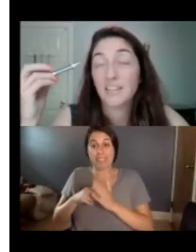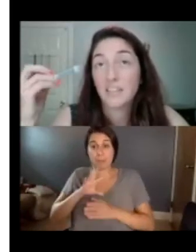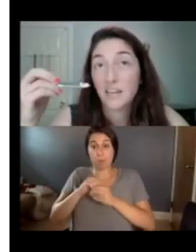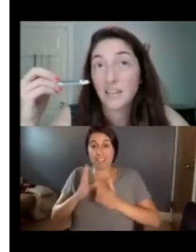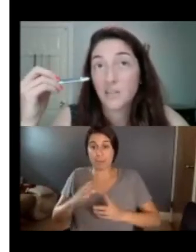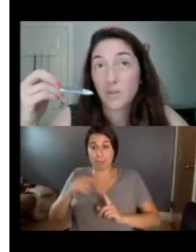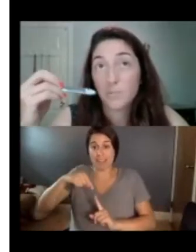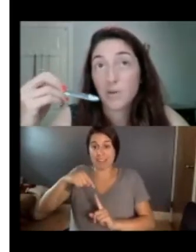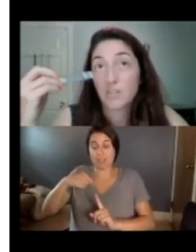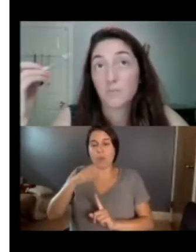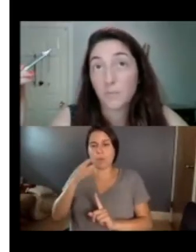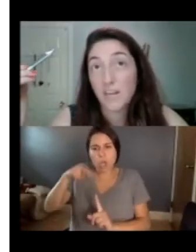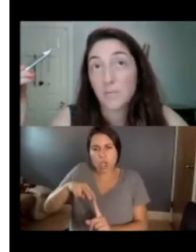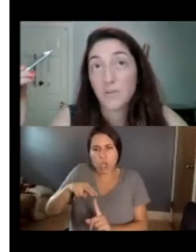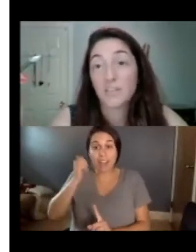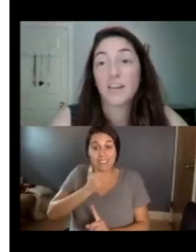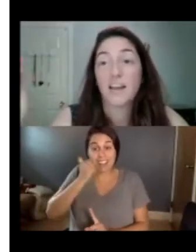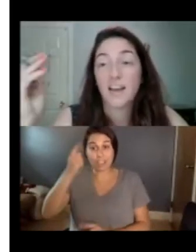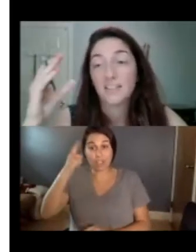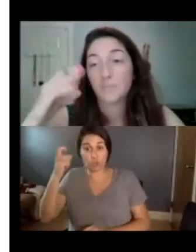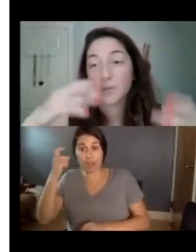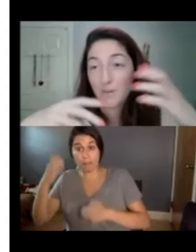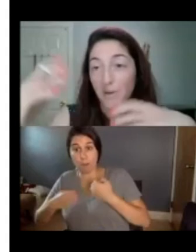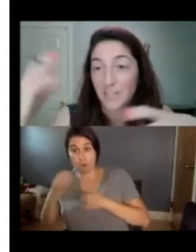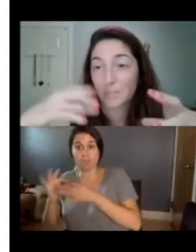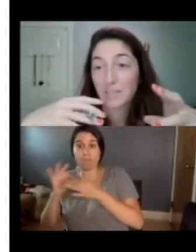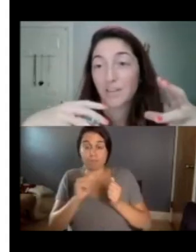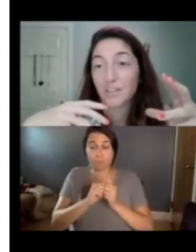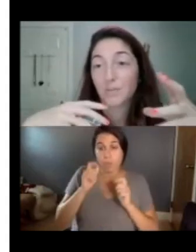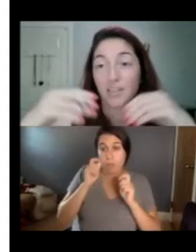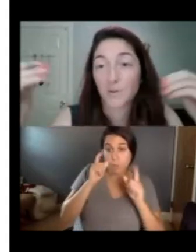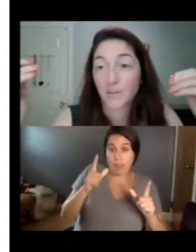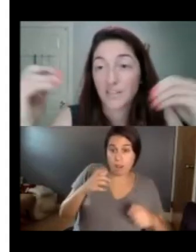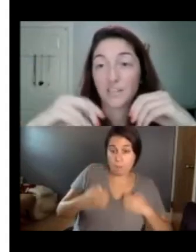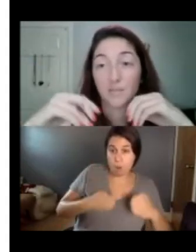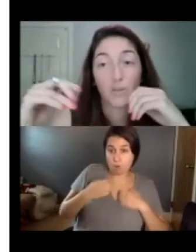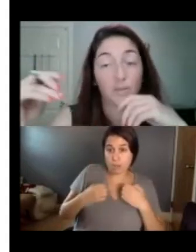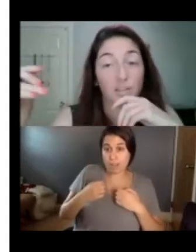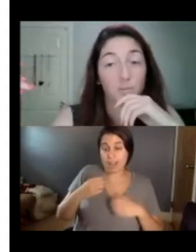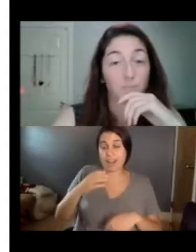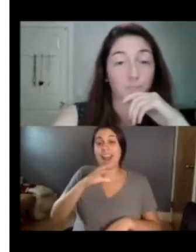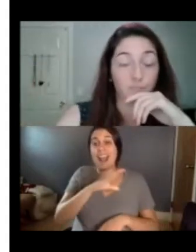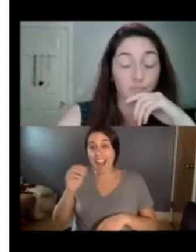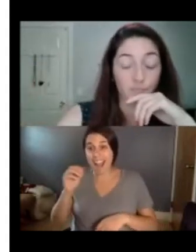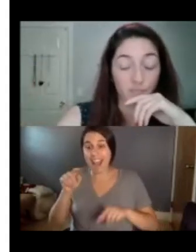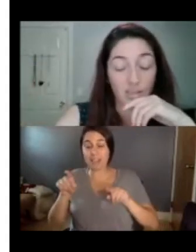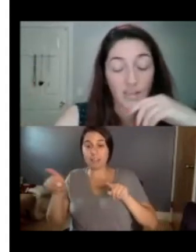correlate daily dream emotion with waking emotion, and then between participants also looks at correlations between the